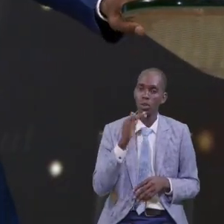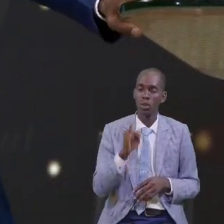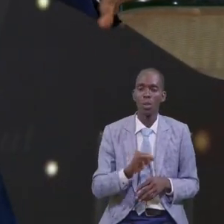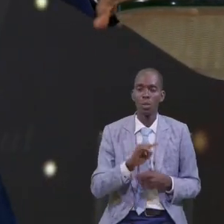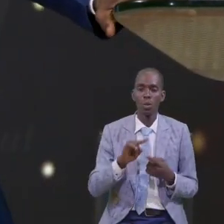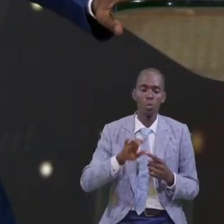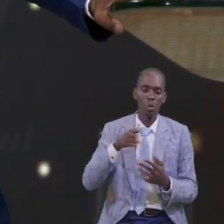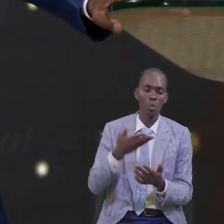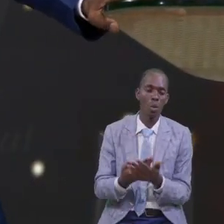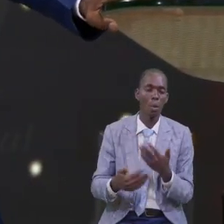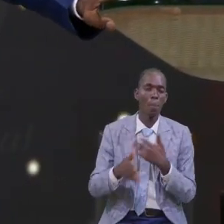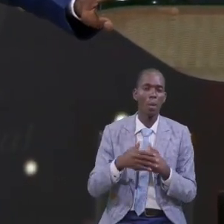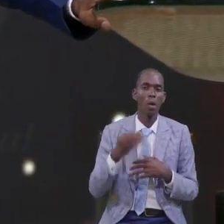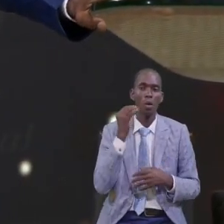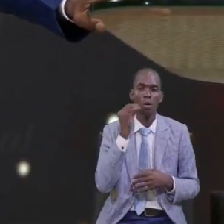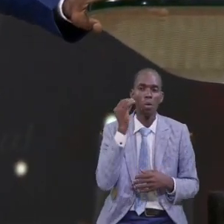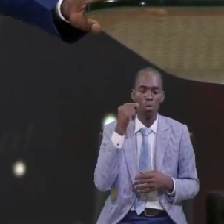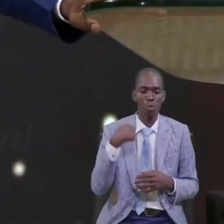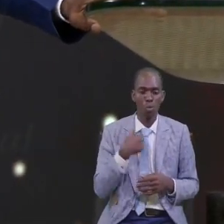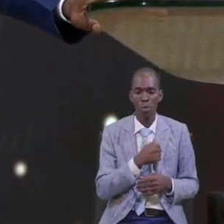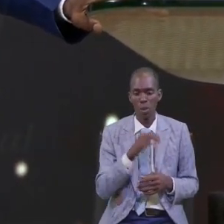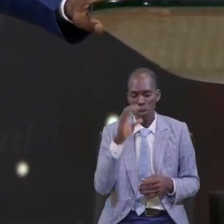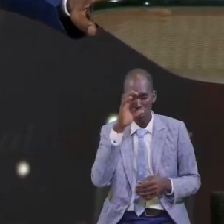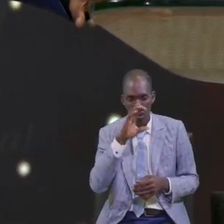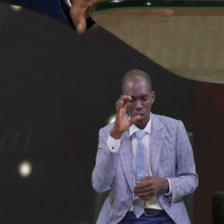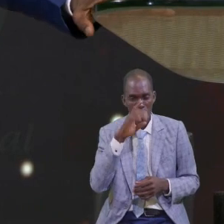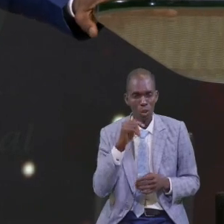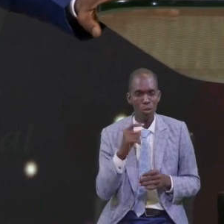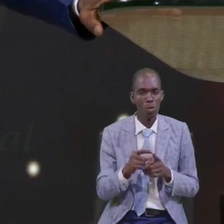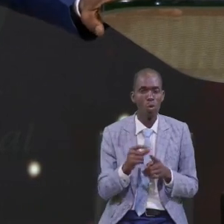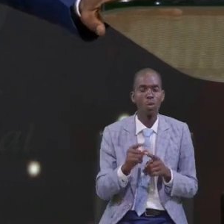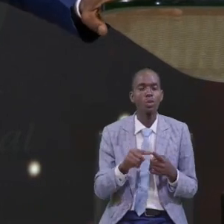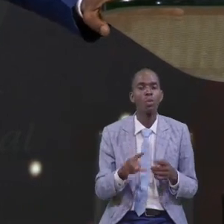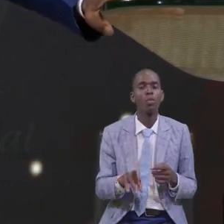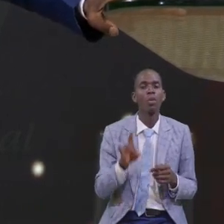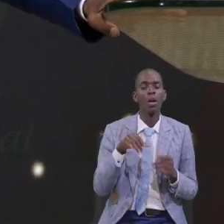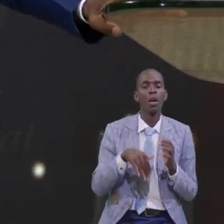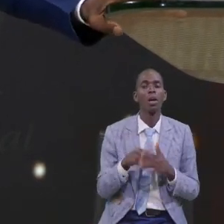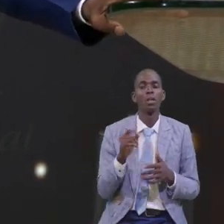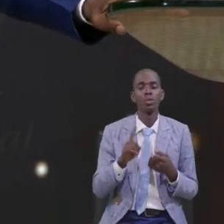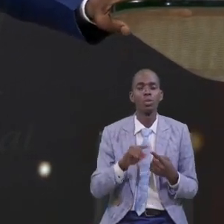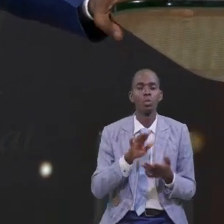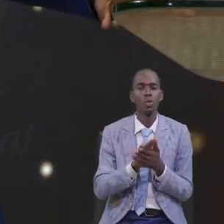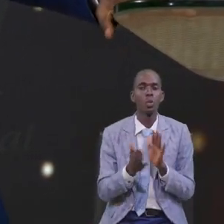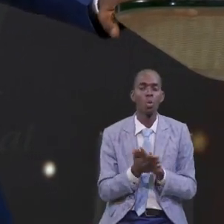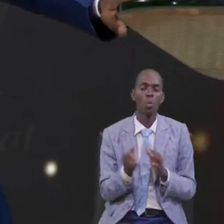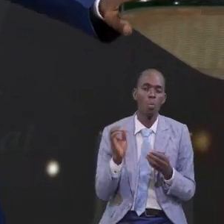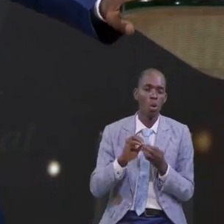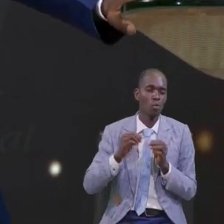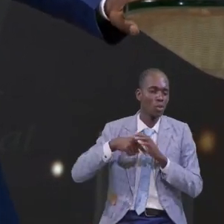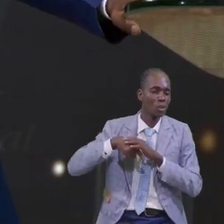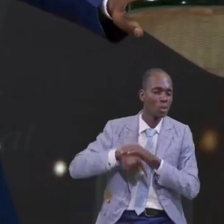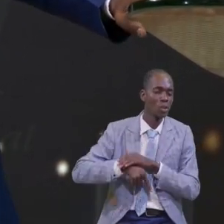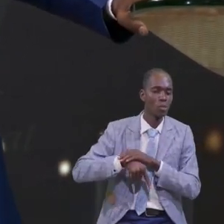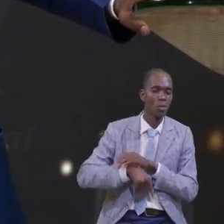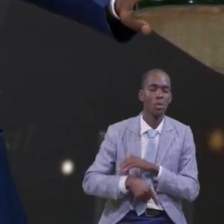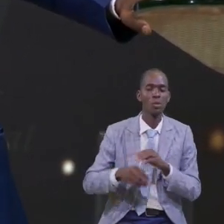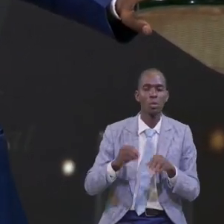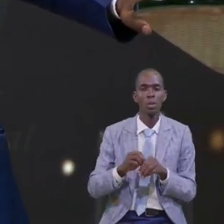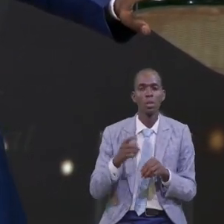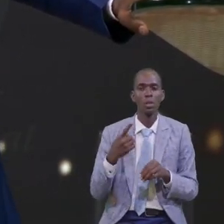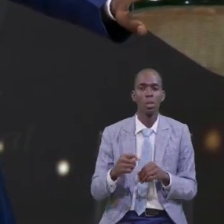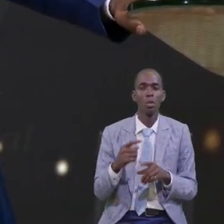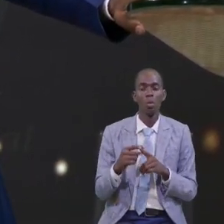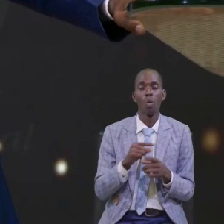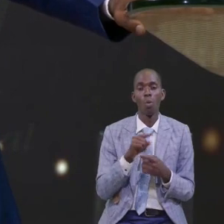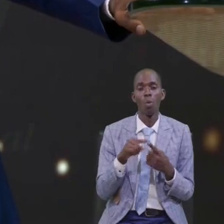we're searching the word to find out and to get deeper into the word, that when the Lord